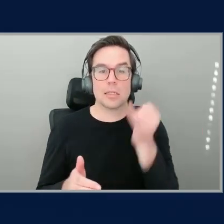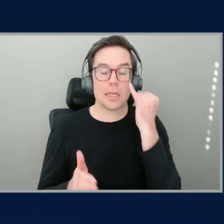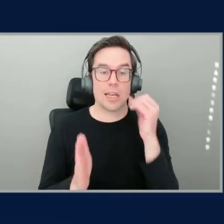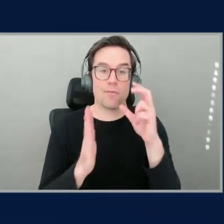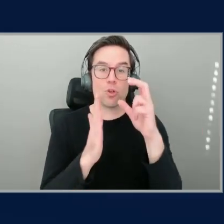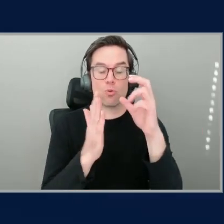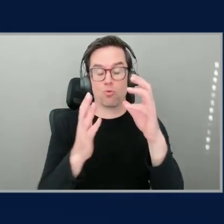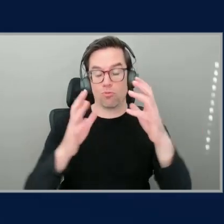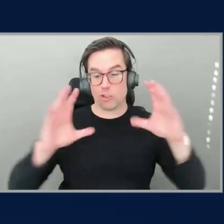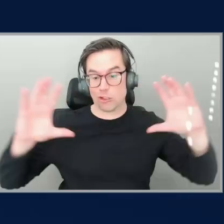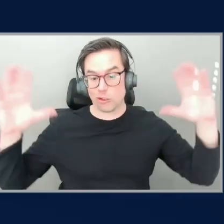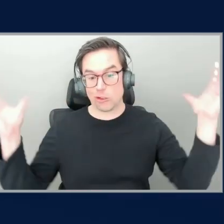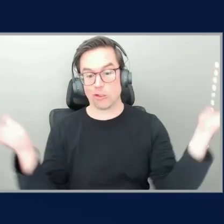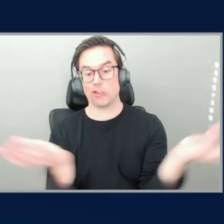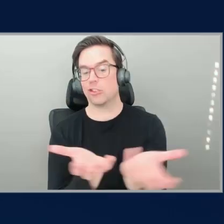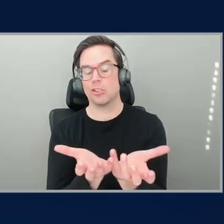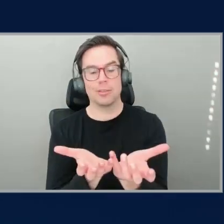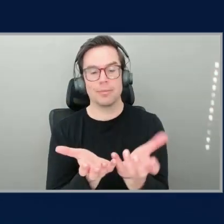wonderful